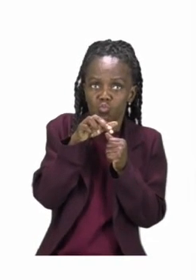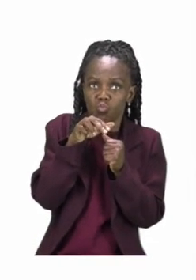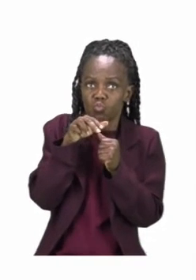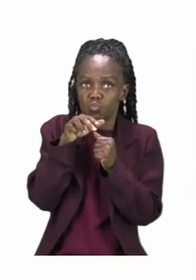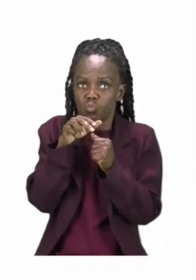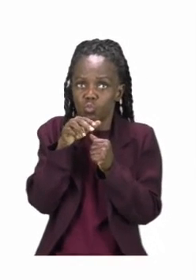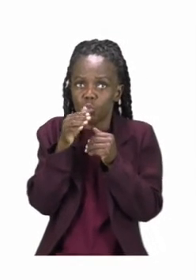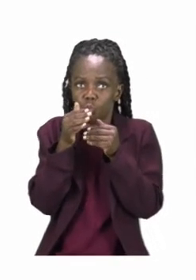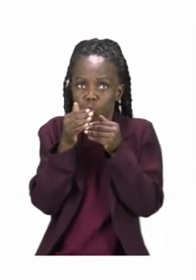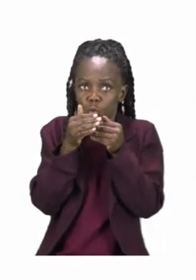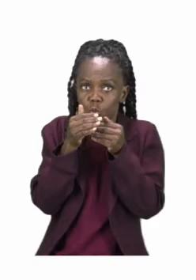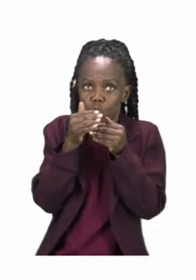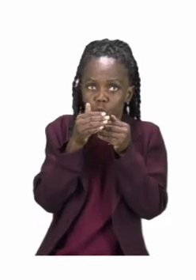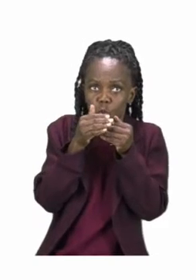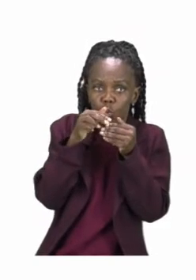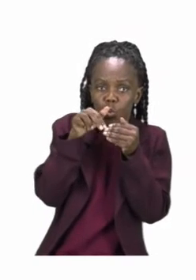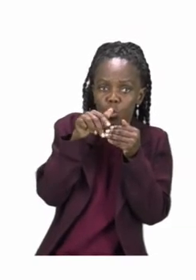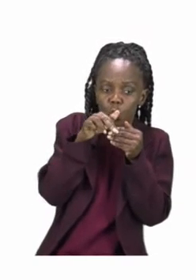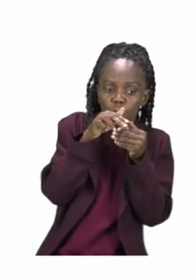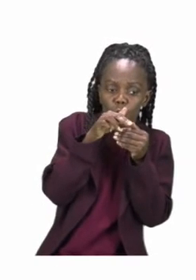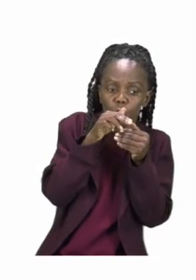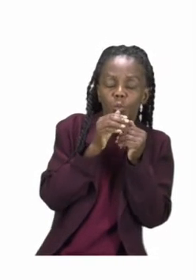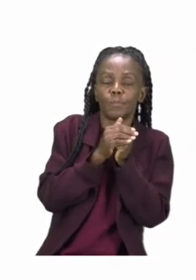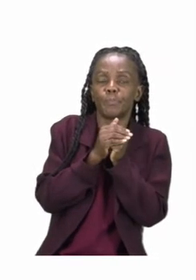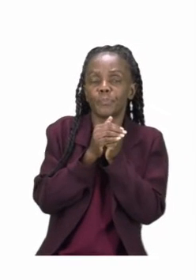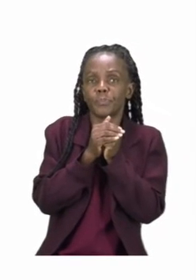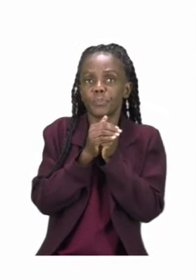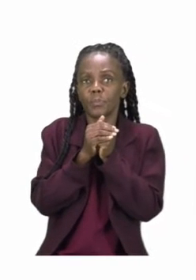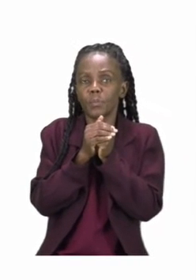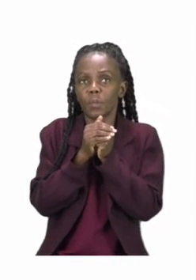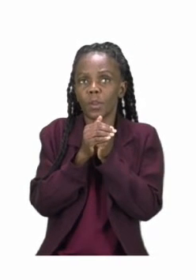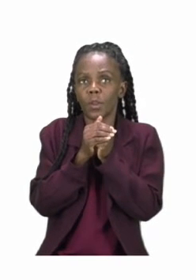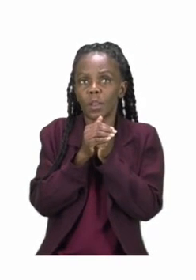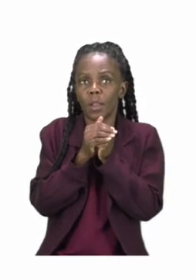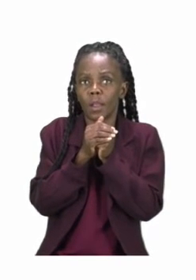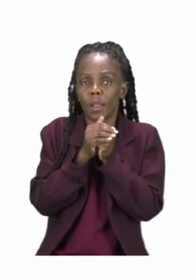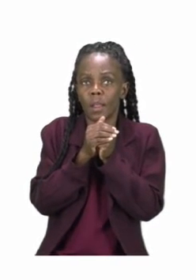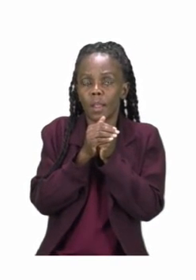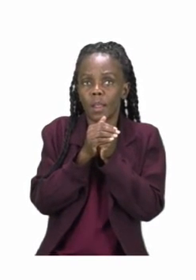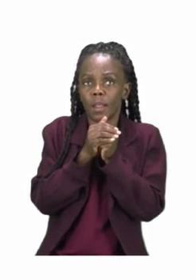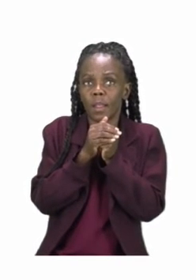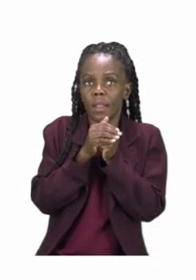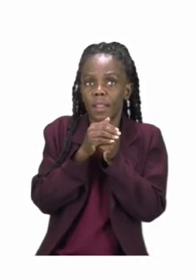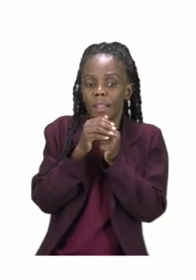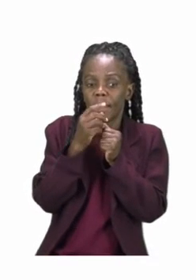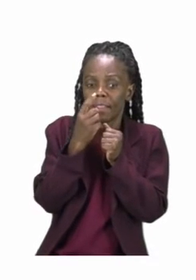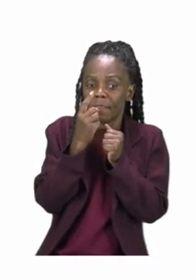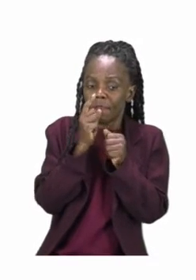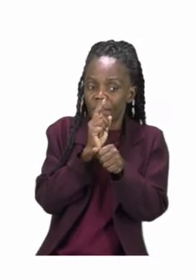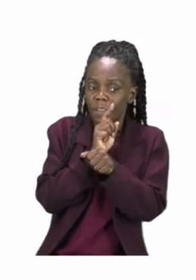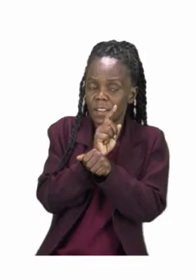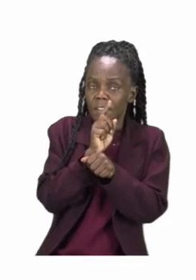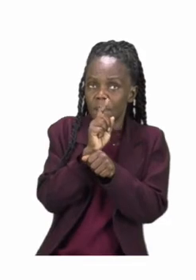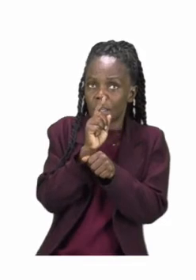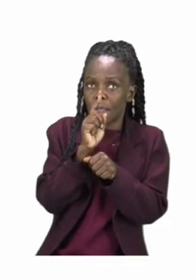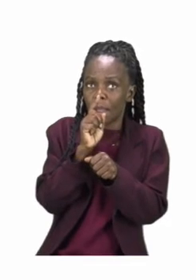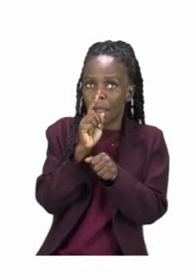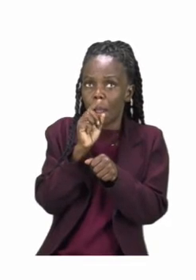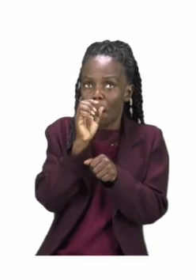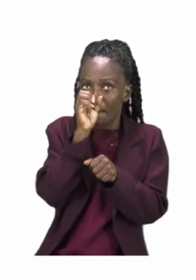wolf and ran into his new house. The wolf followed him and knocked on the